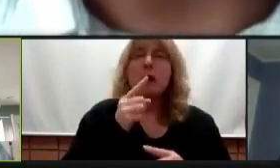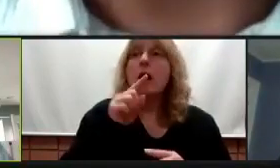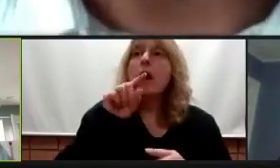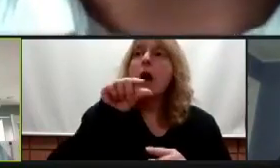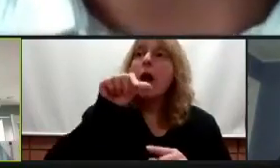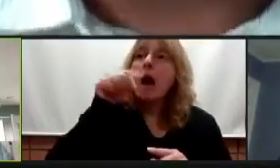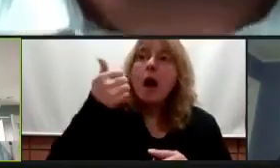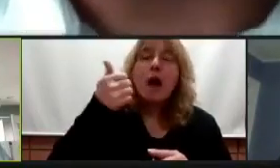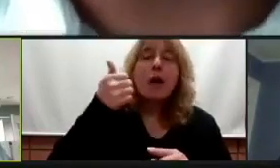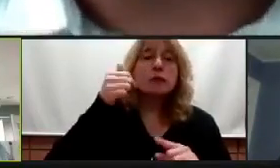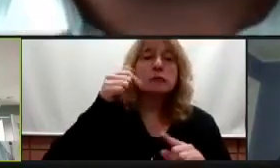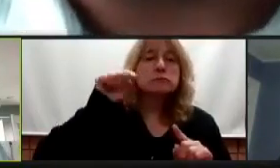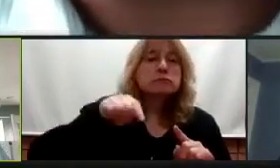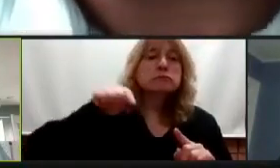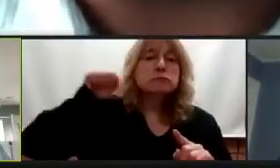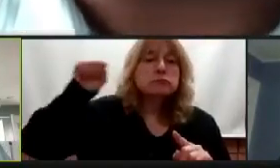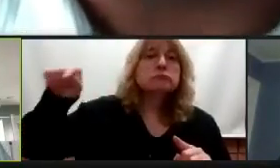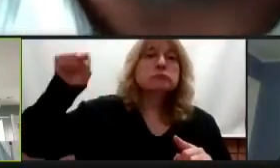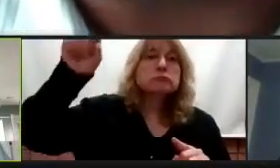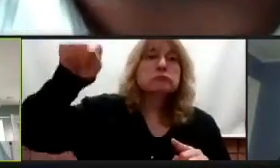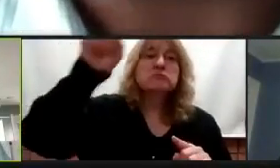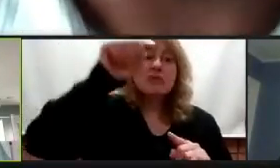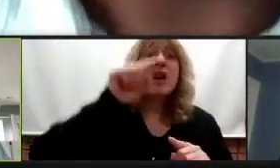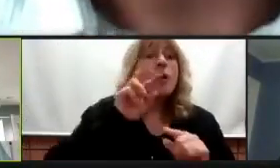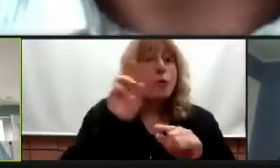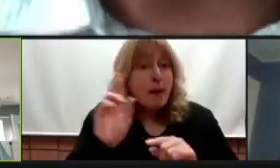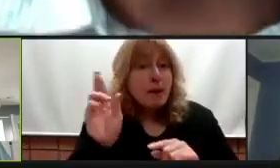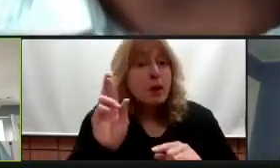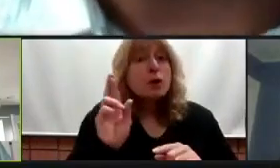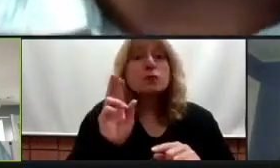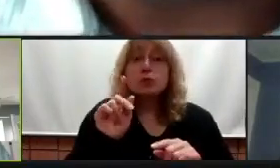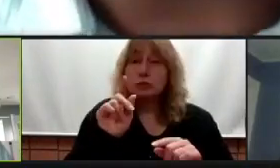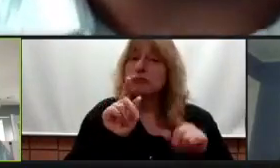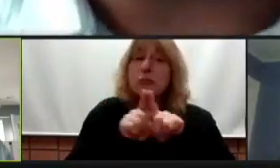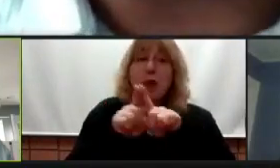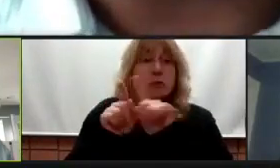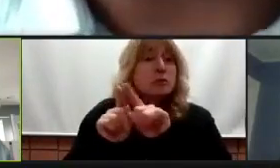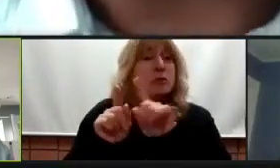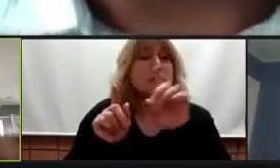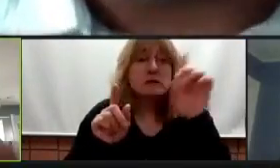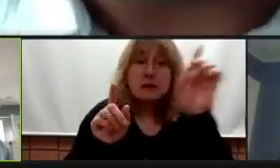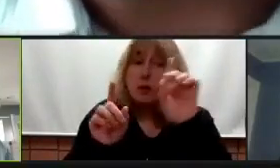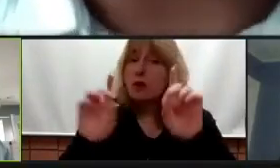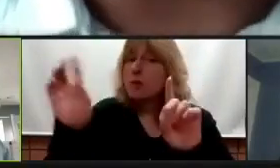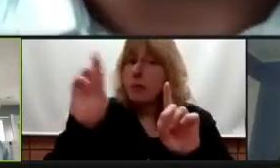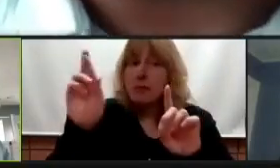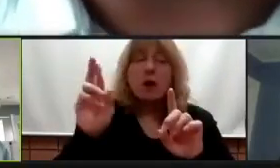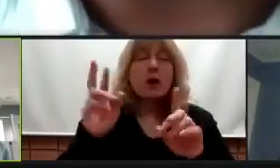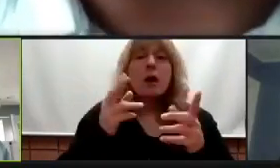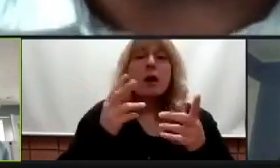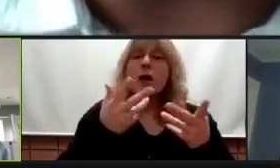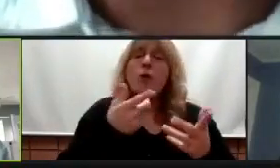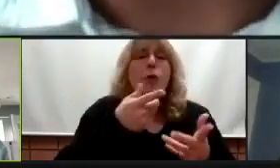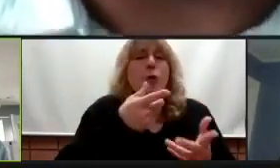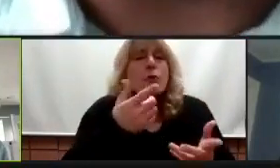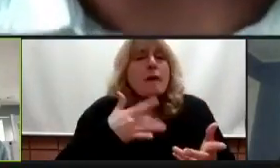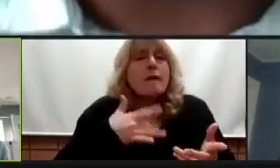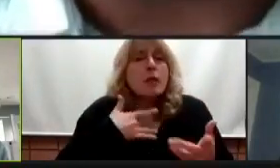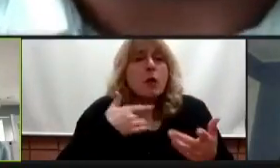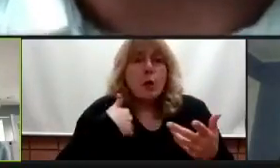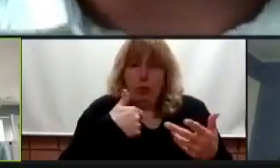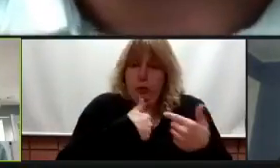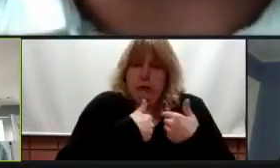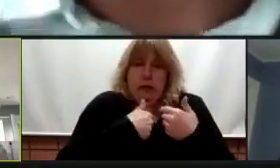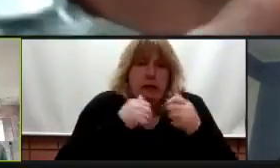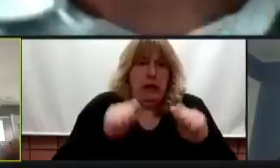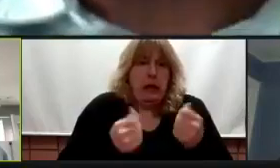are within more Republican leaning spaces. What is it that you feel we can do here? And you mentioned a little